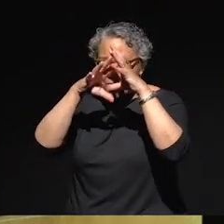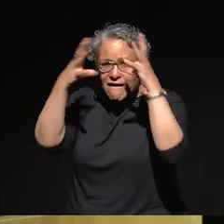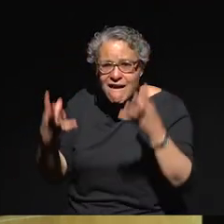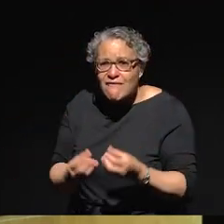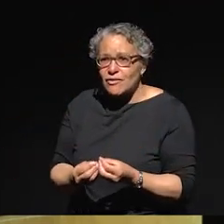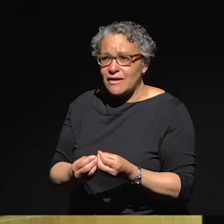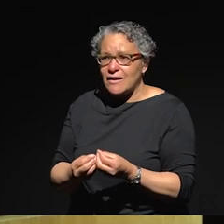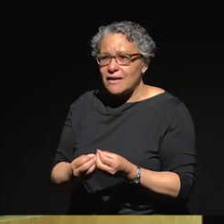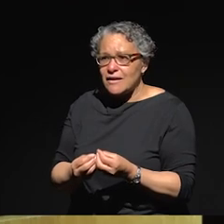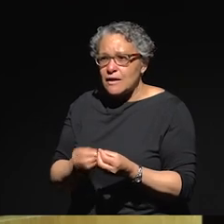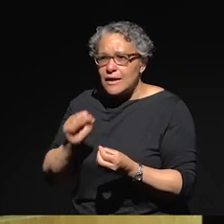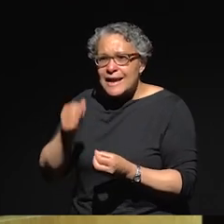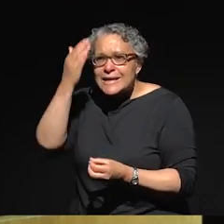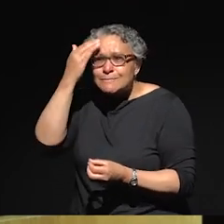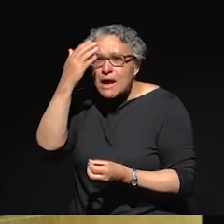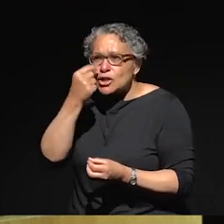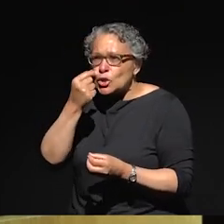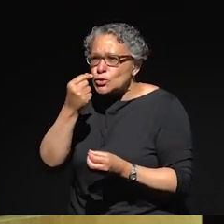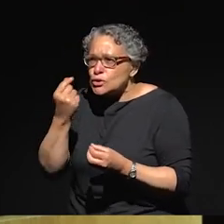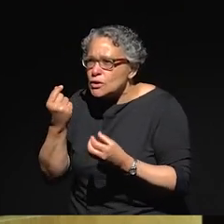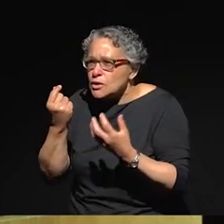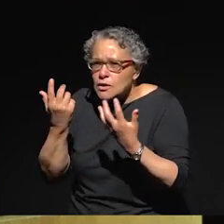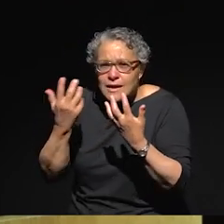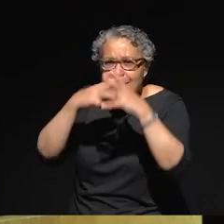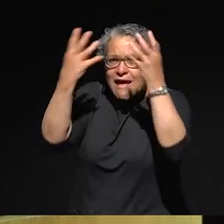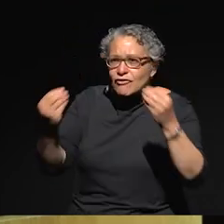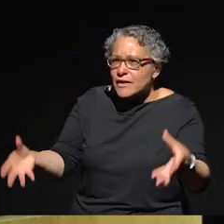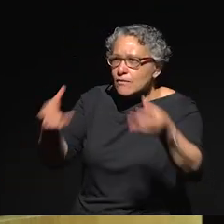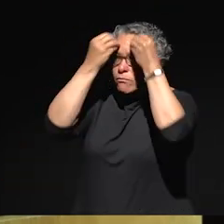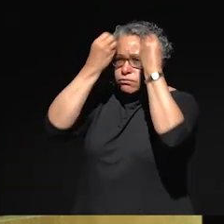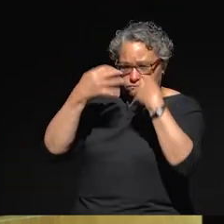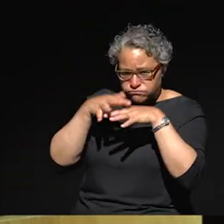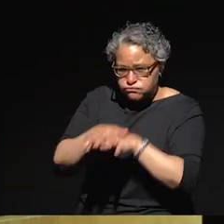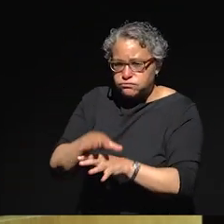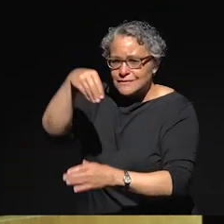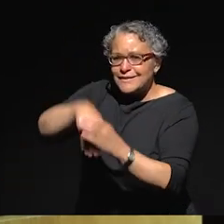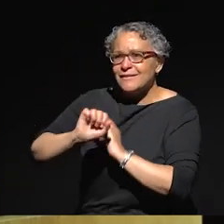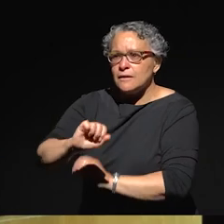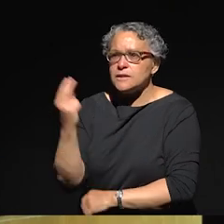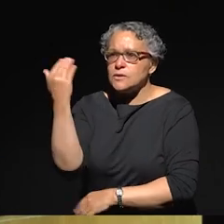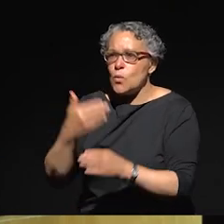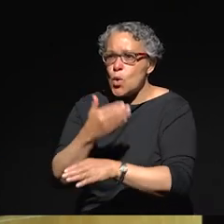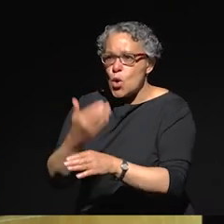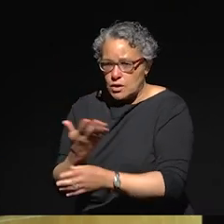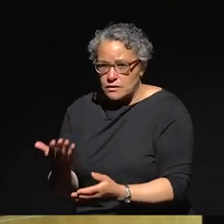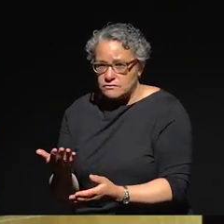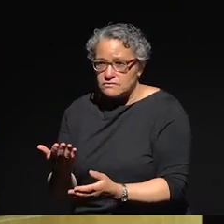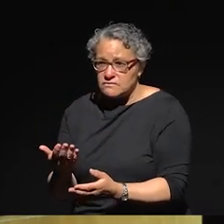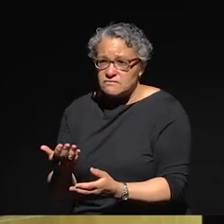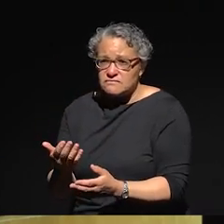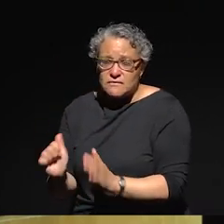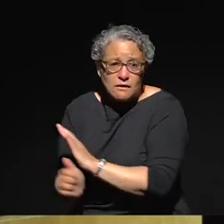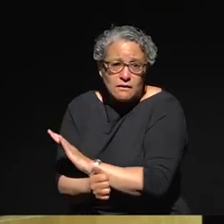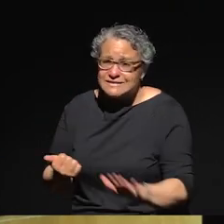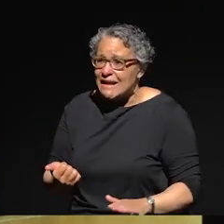had a synthetic mind that could incorporate what he learned in his work. And clearly he was talented from